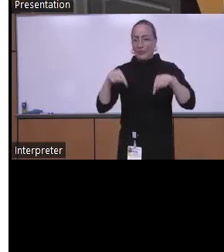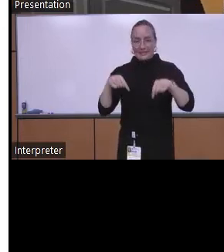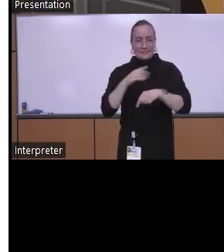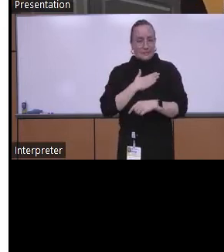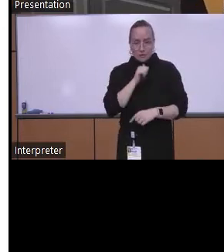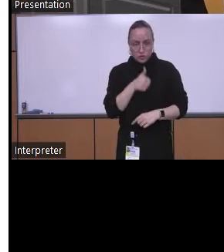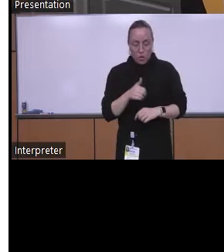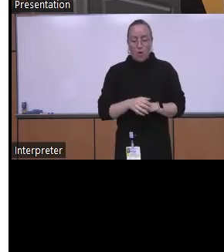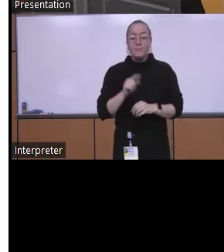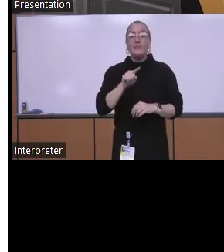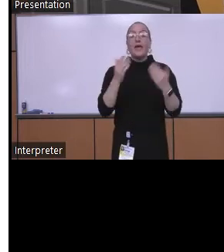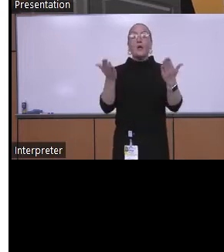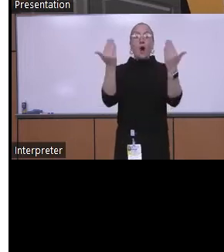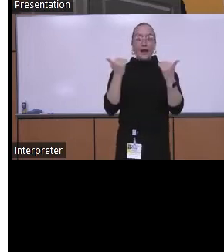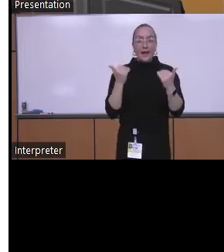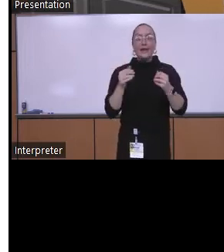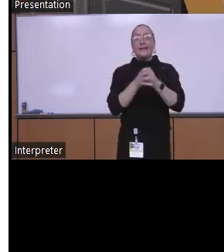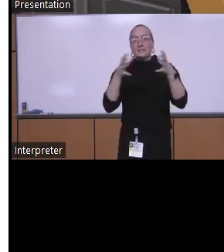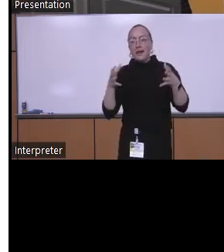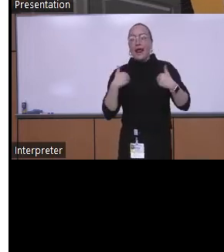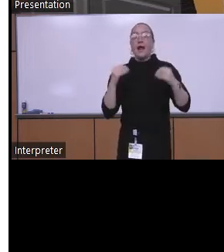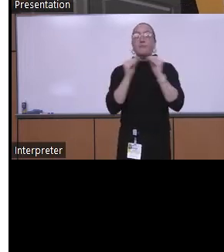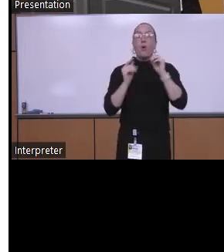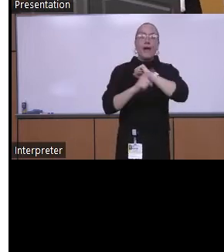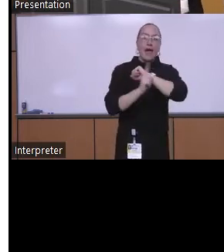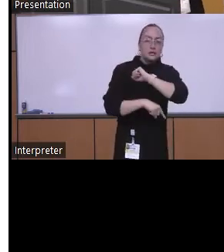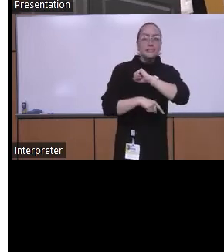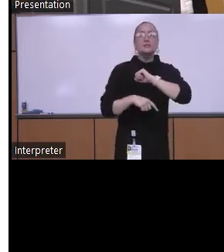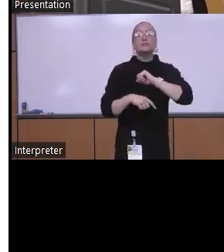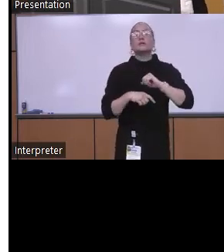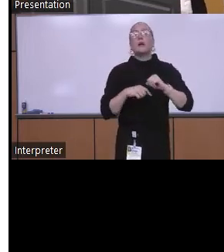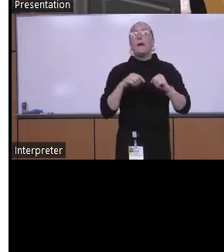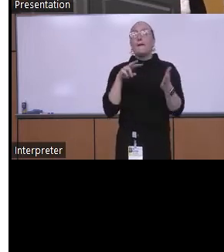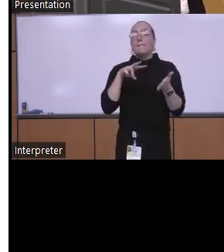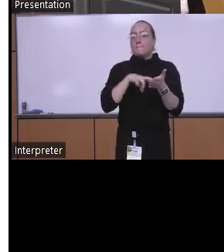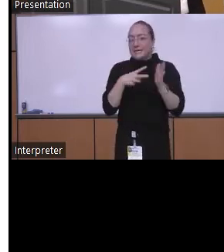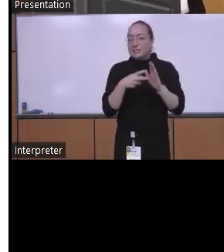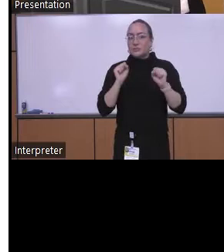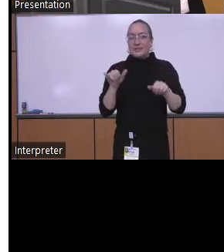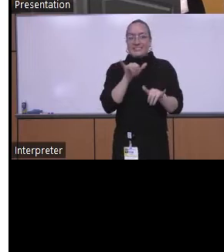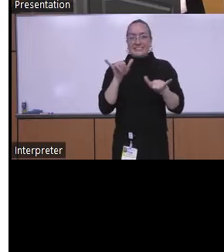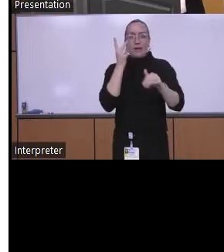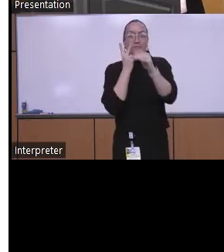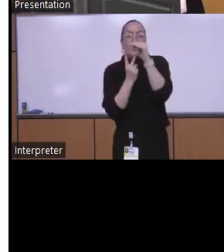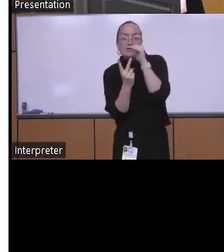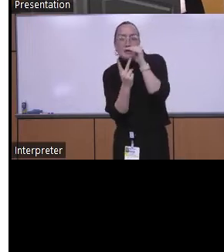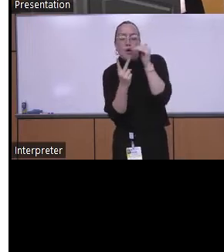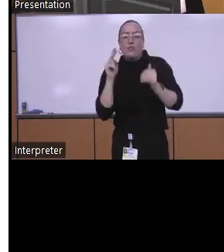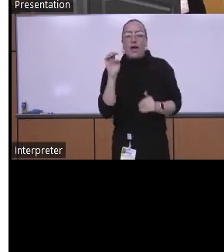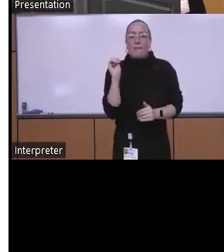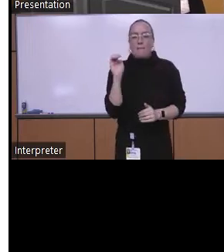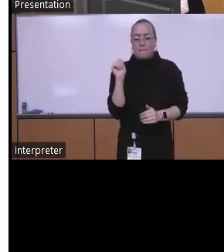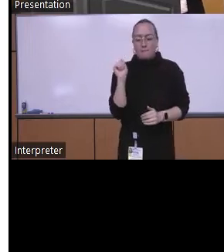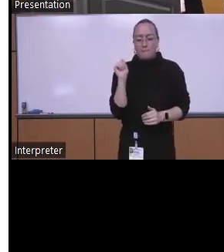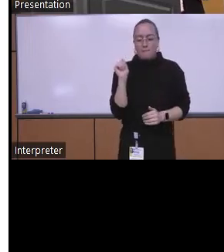broadened, expanded, more penalties, more definitions, leading to the same clearly foreseeable outcomes that Mondale had